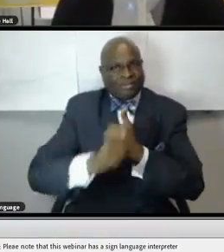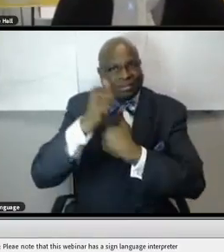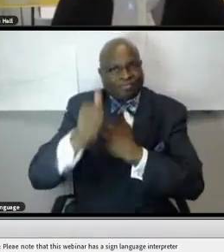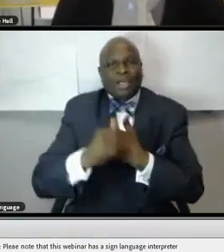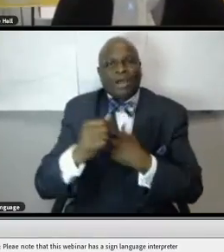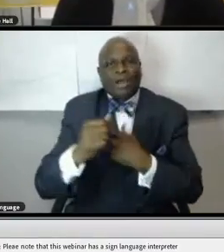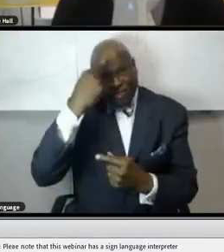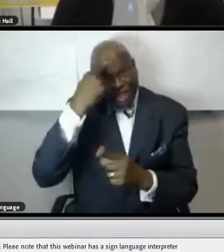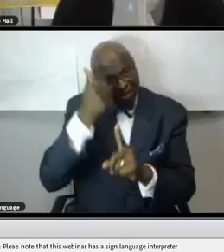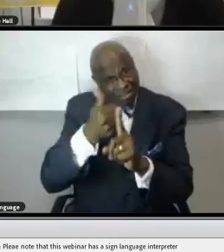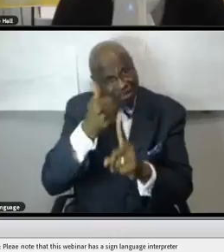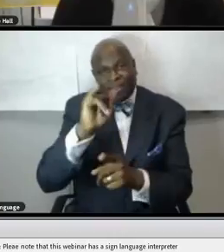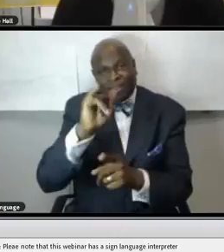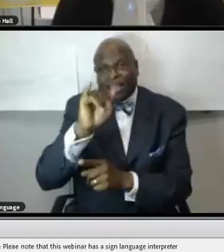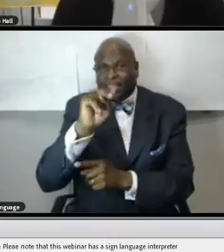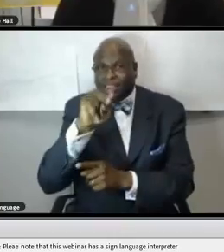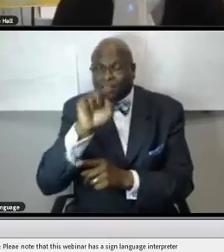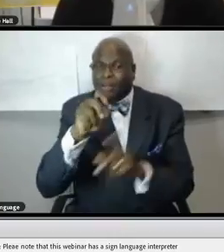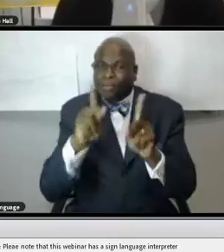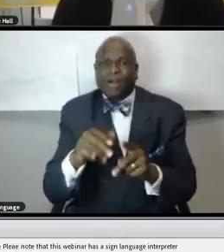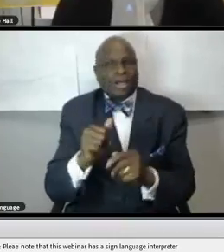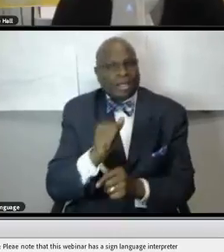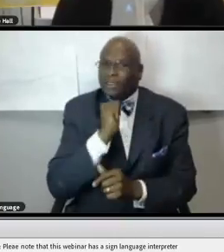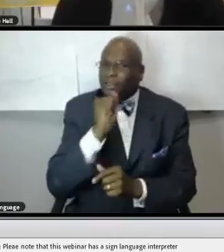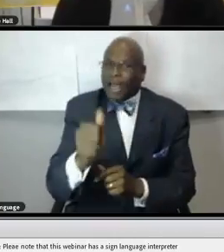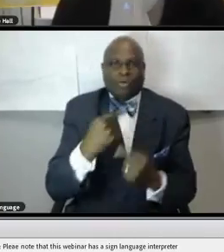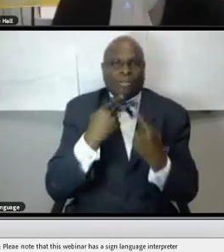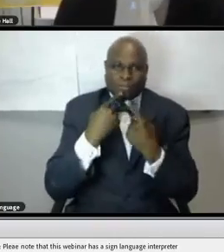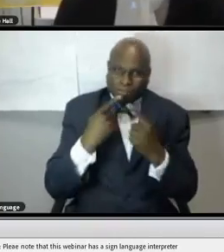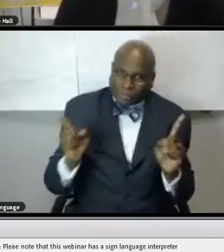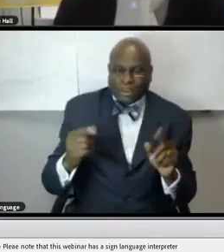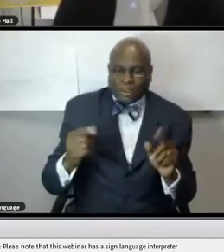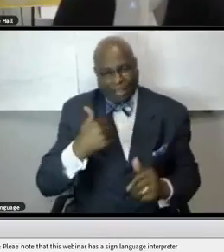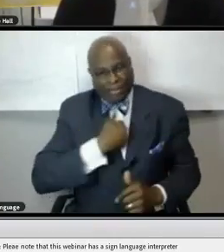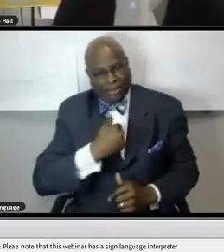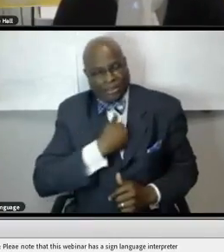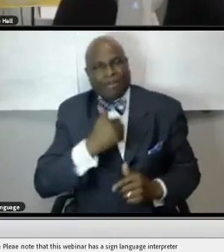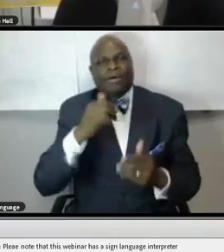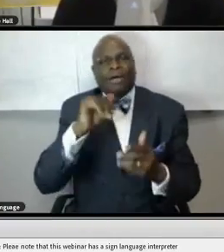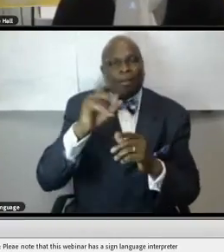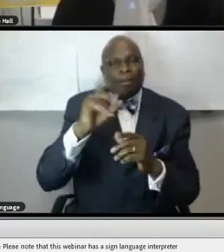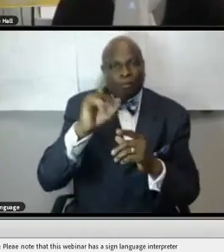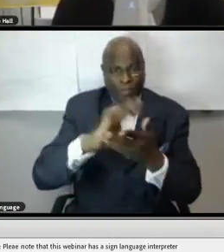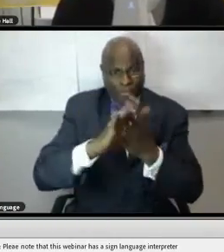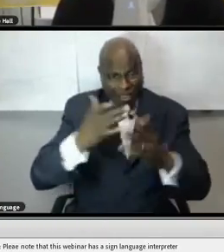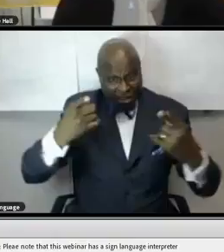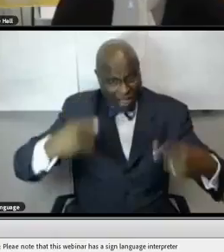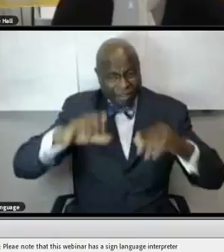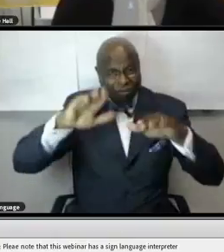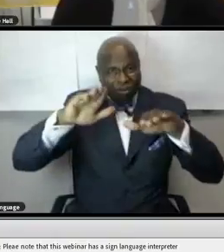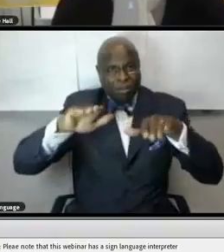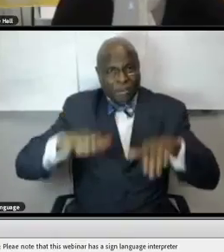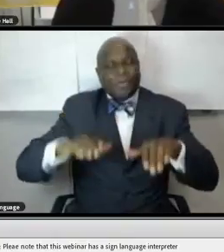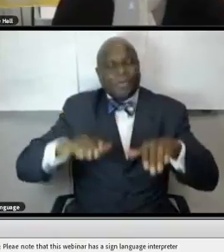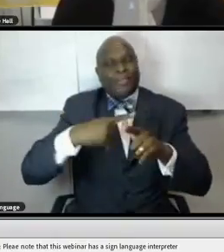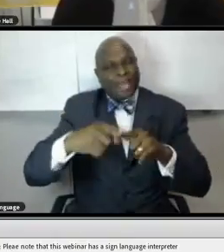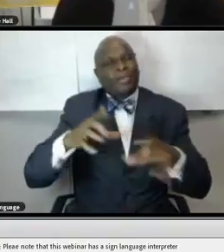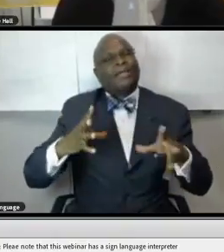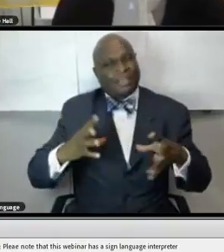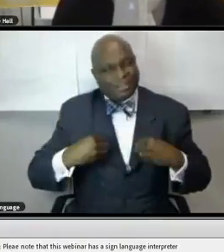declare yourself to be an Indigenous person, you're not going to declare it. Once the peace accords come in, you are actually happy to embrace